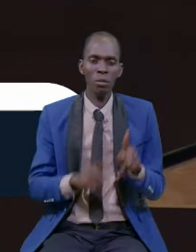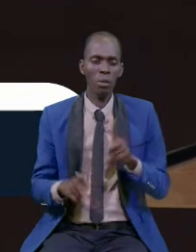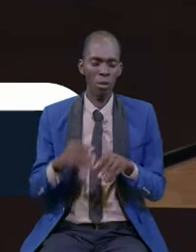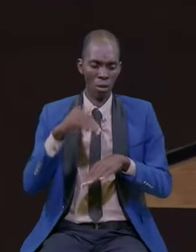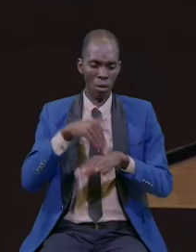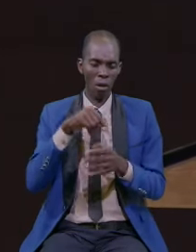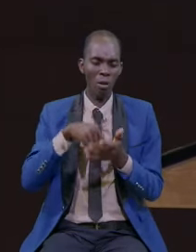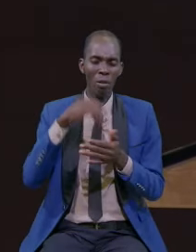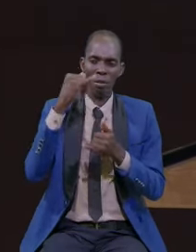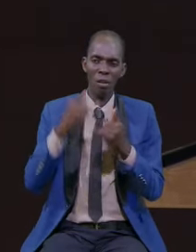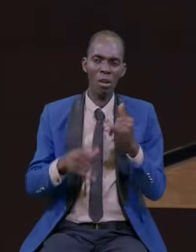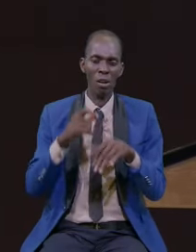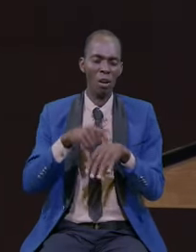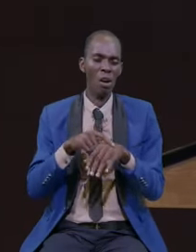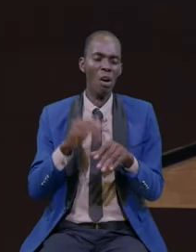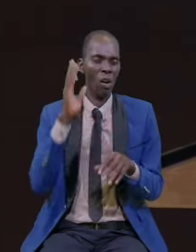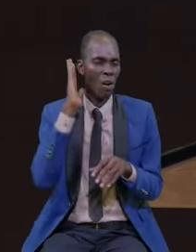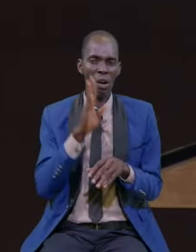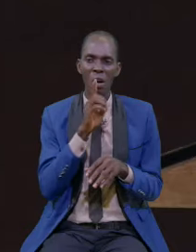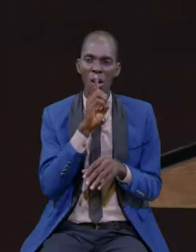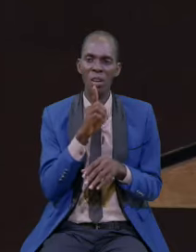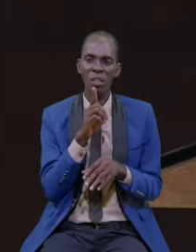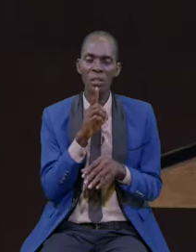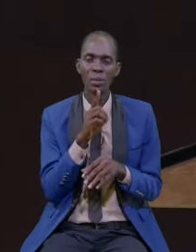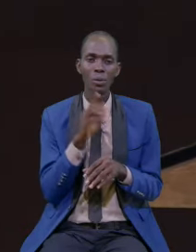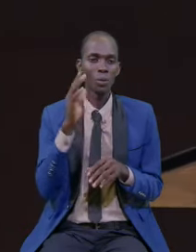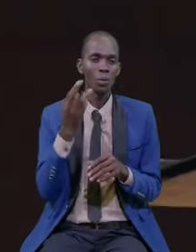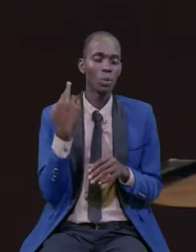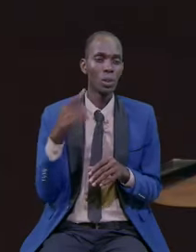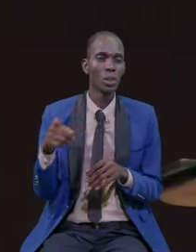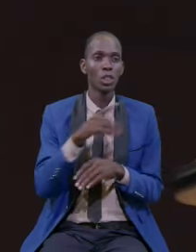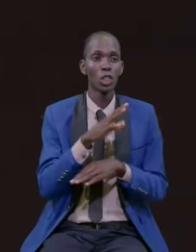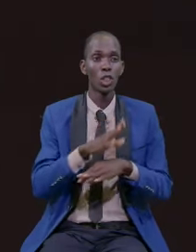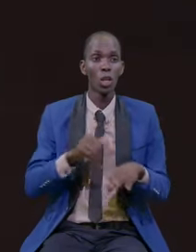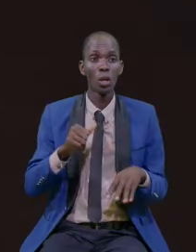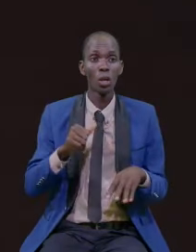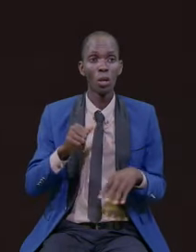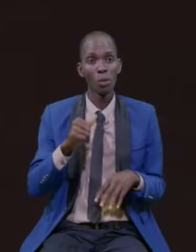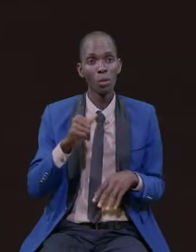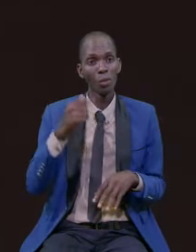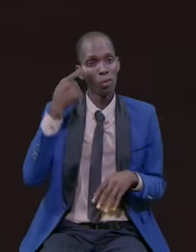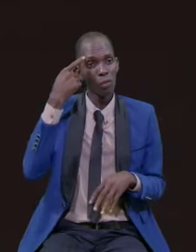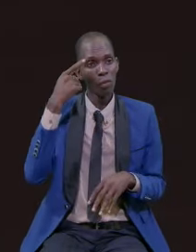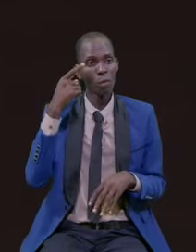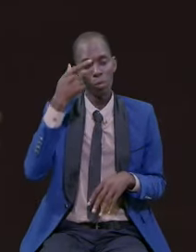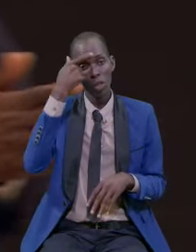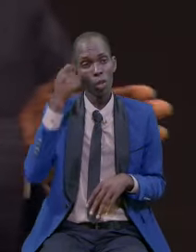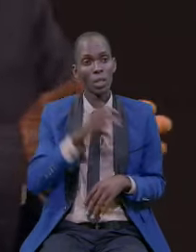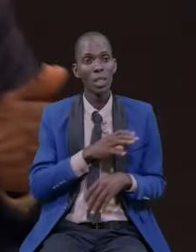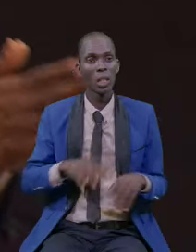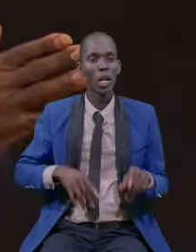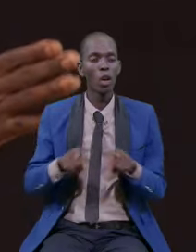For even hereunto were ye called, because Christ also suffered for